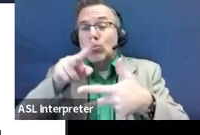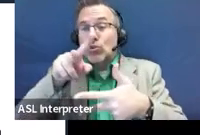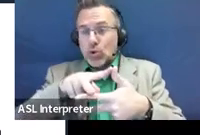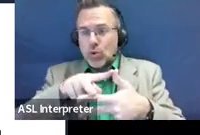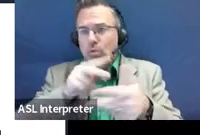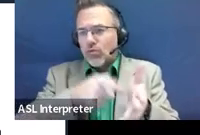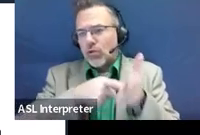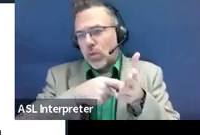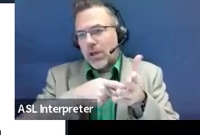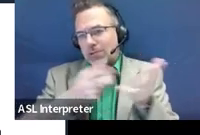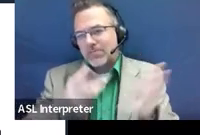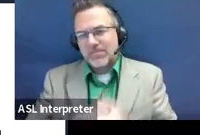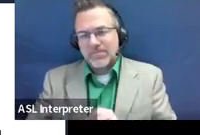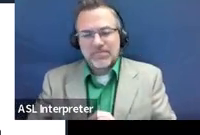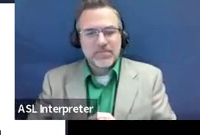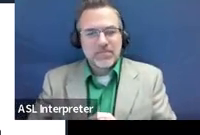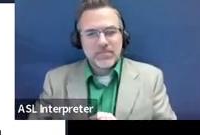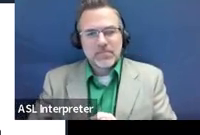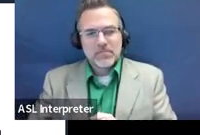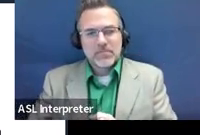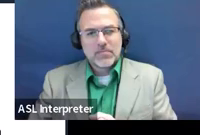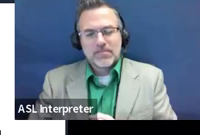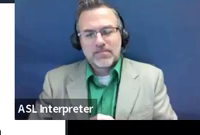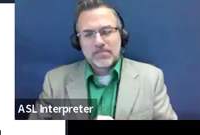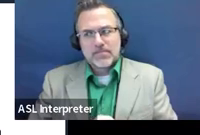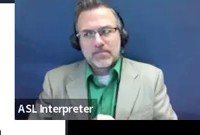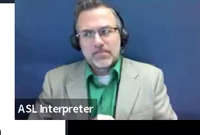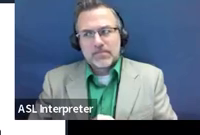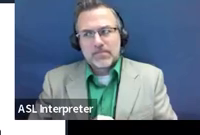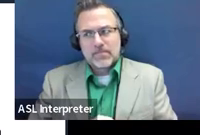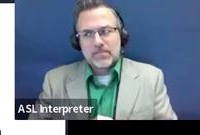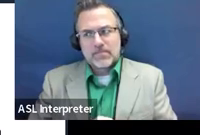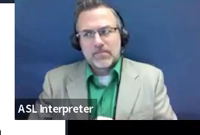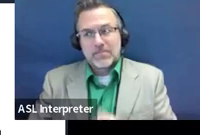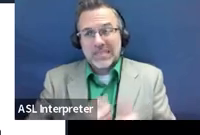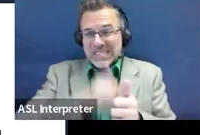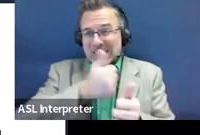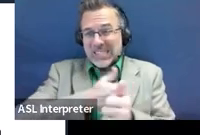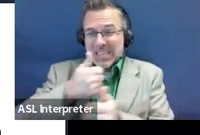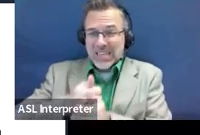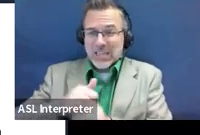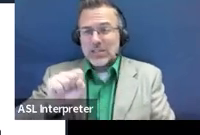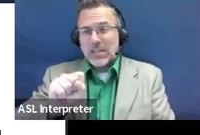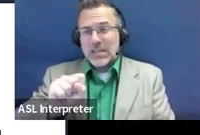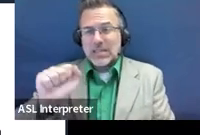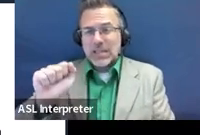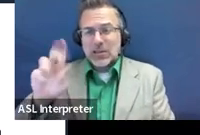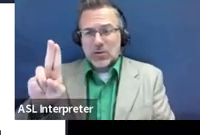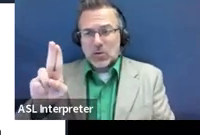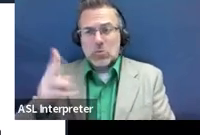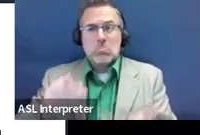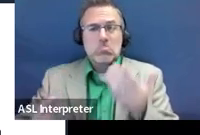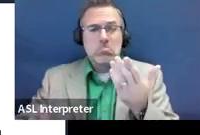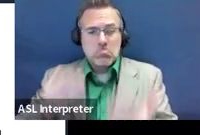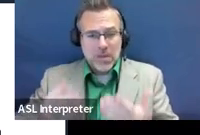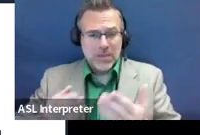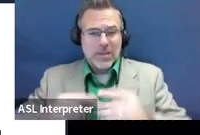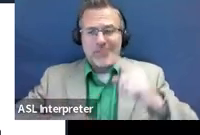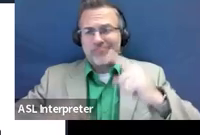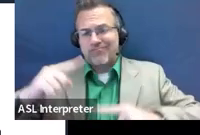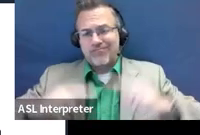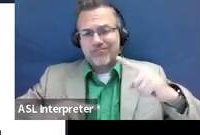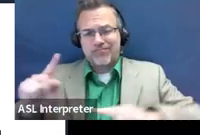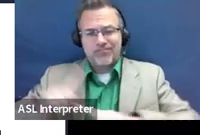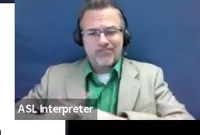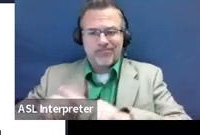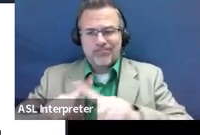this form. And it may be different per SAU because this is a Maine state form. However, you